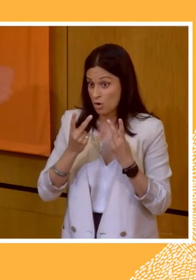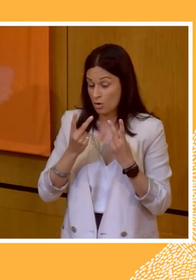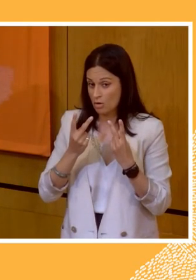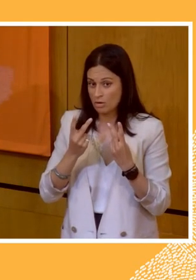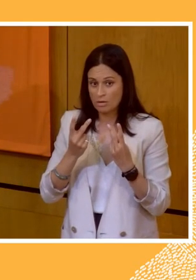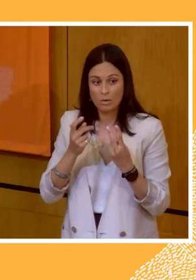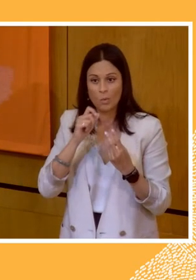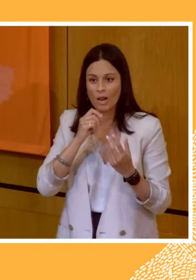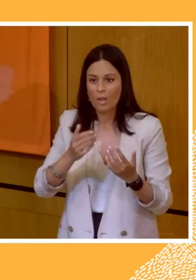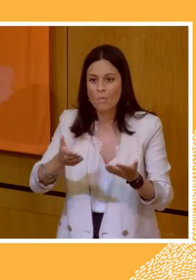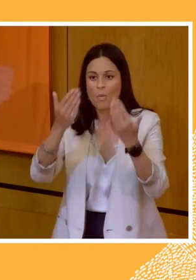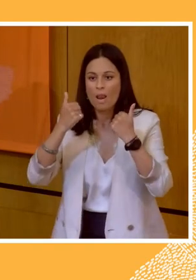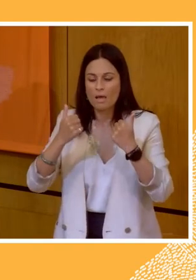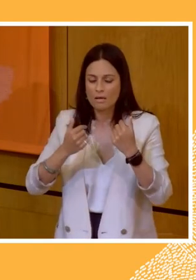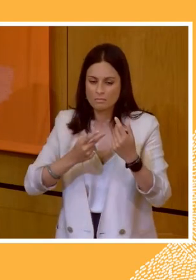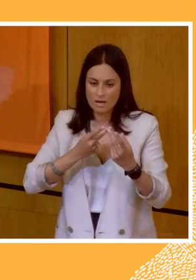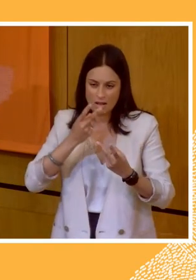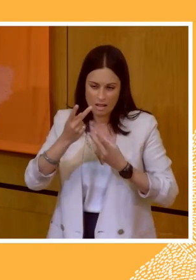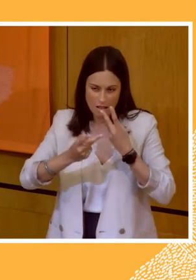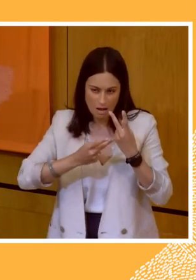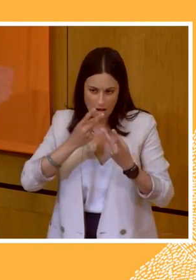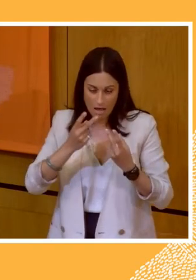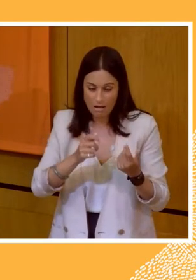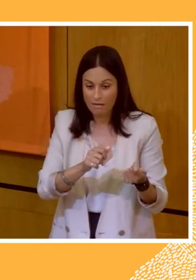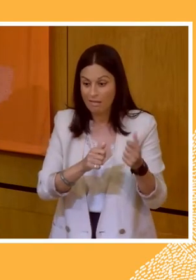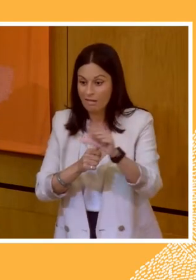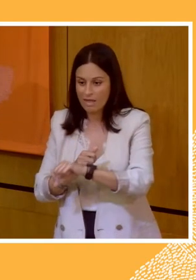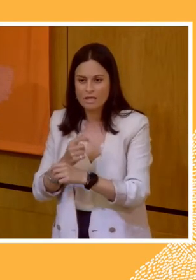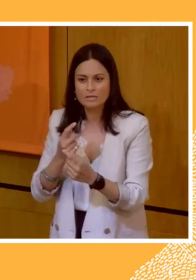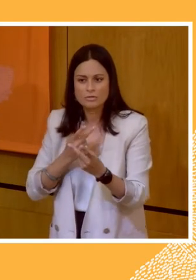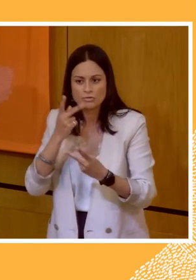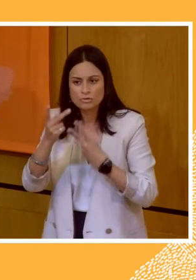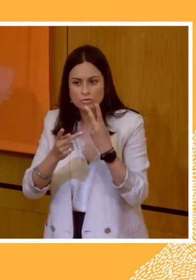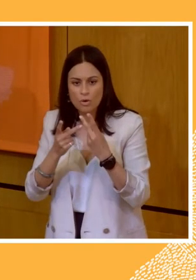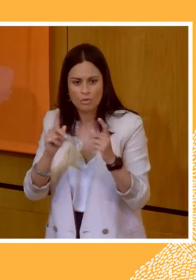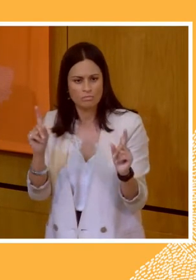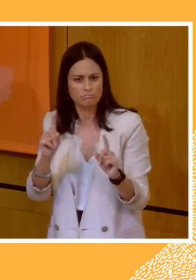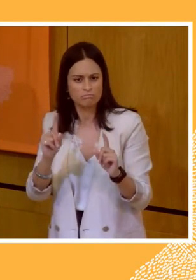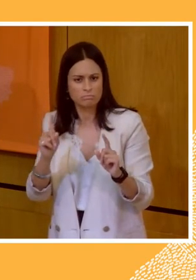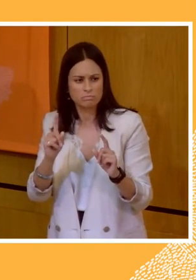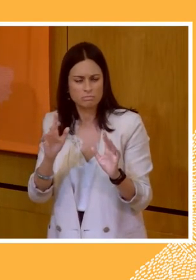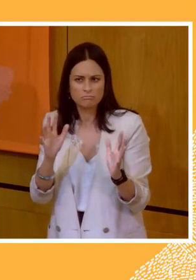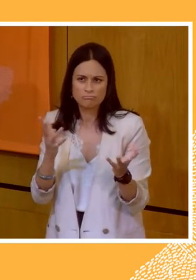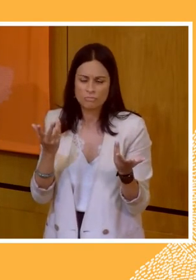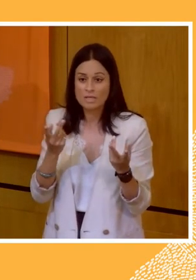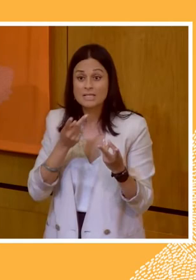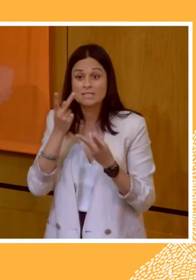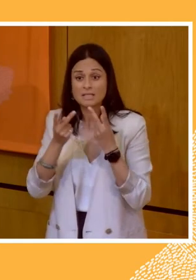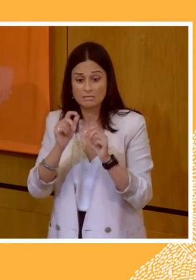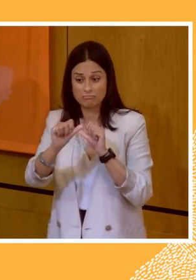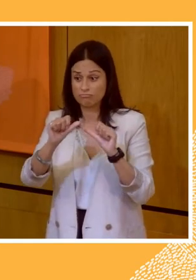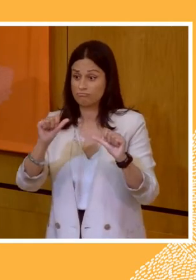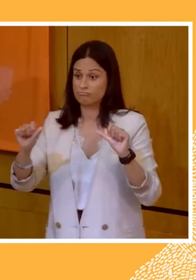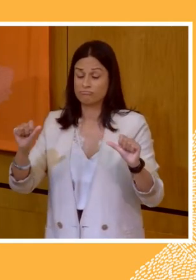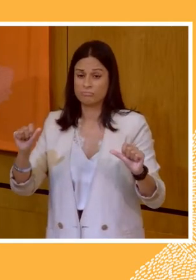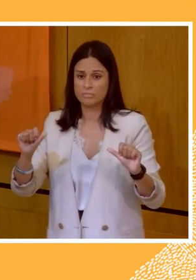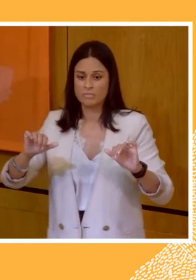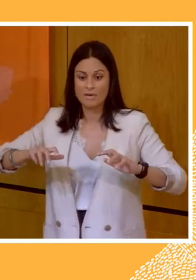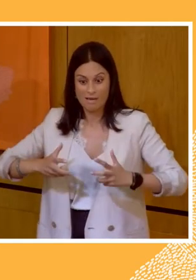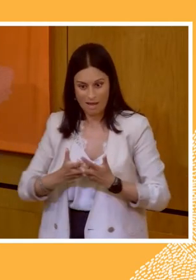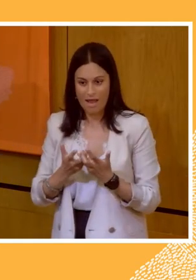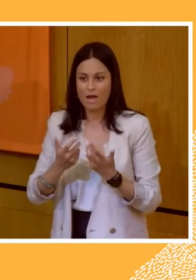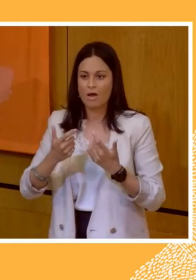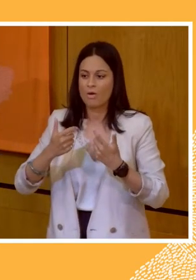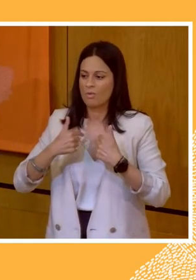them, a welcome song, and then there we sing for them how we